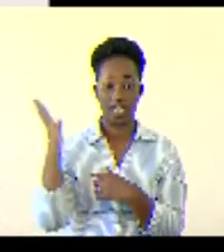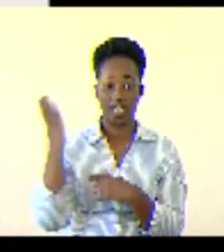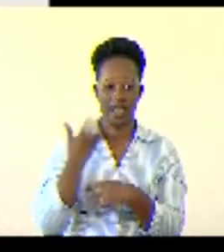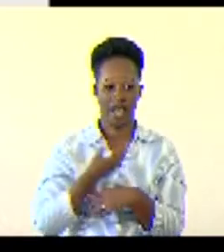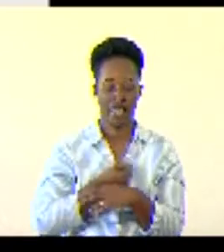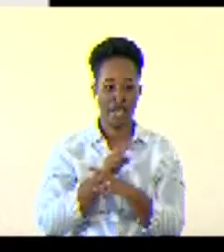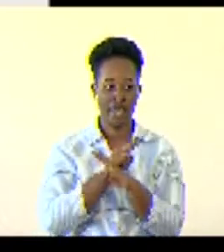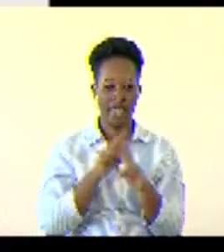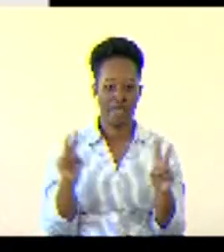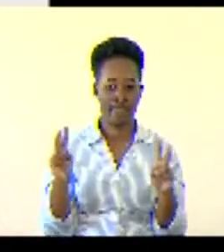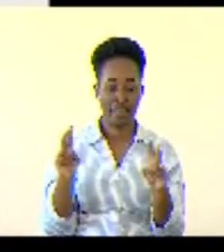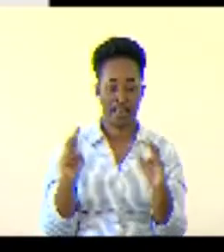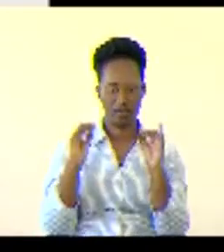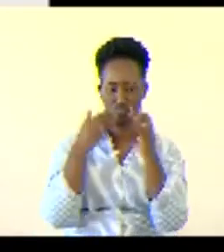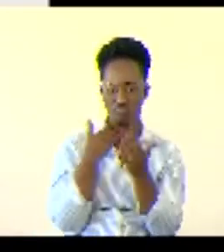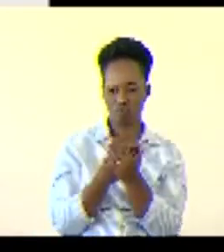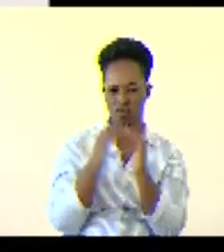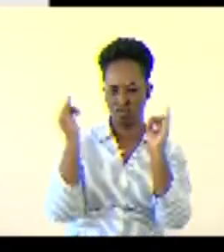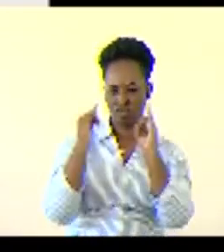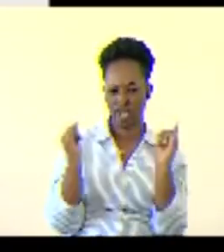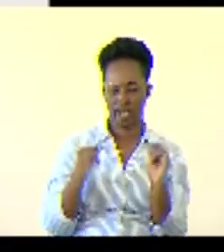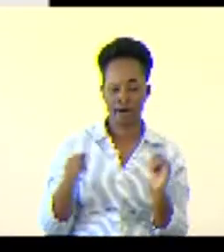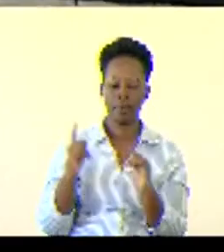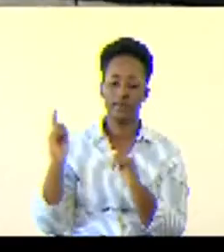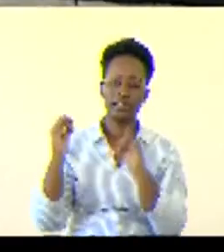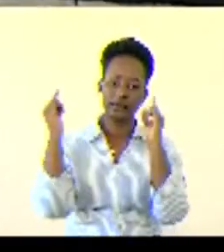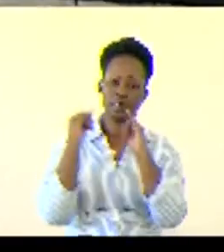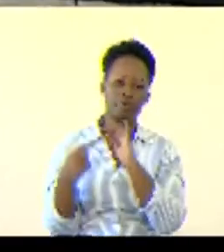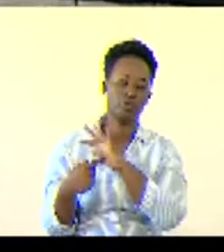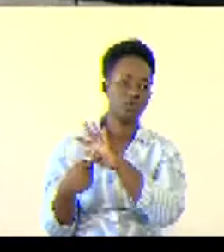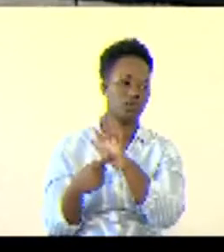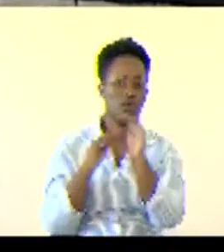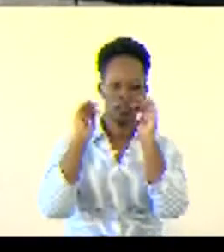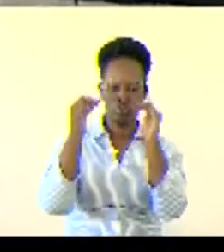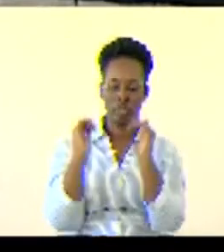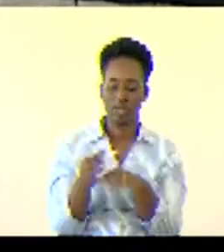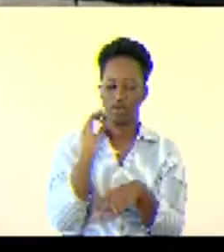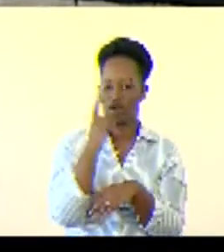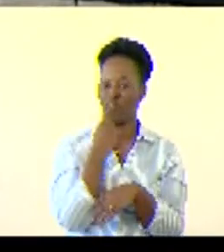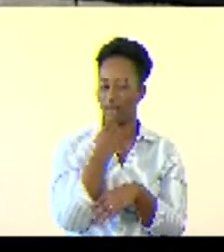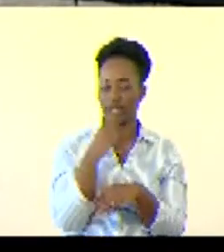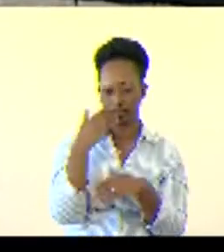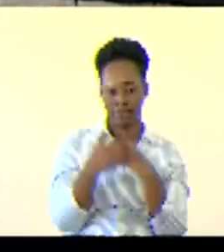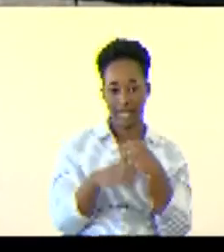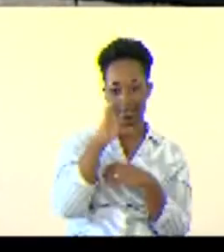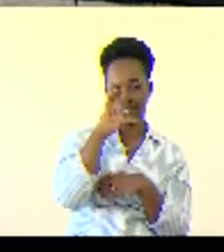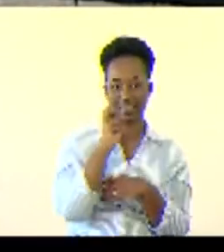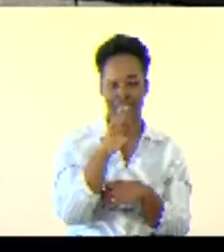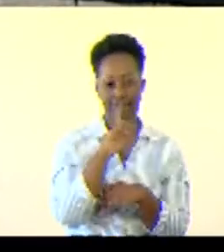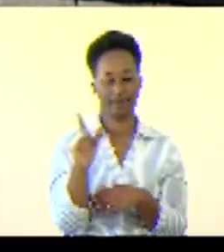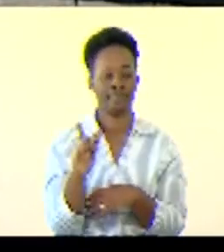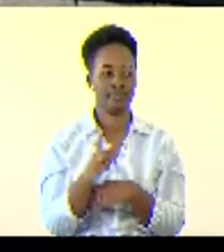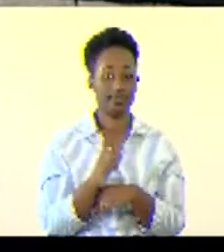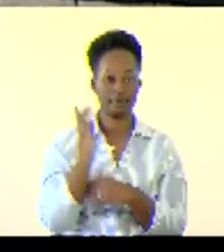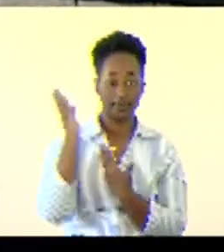a very good diagrams. The diagrams is showing the structure of a white blood cell. These are the structure, these are